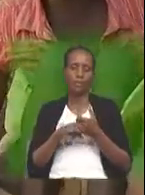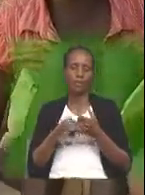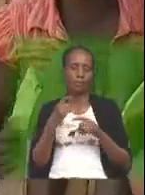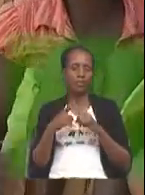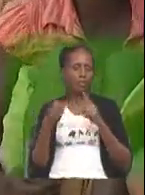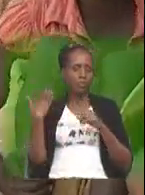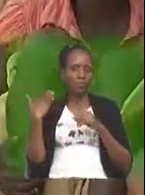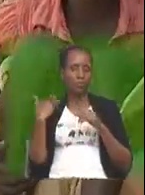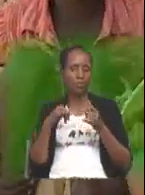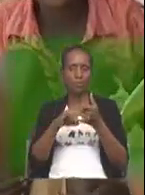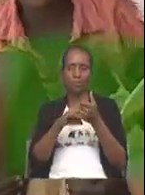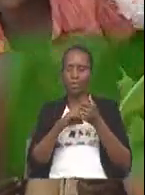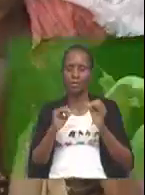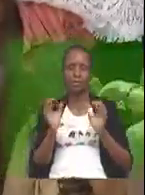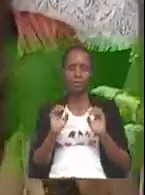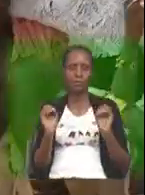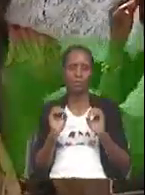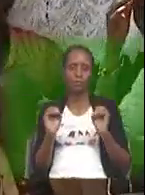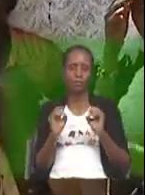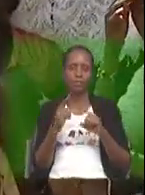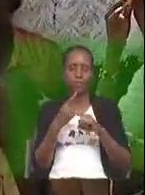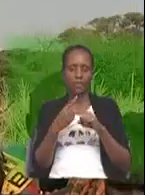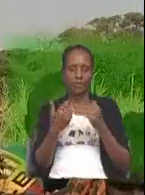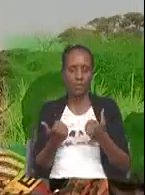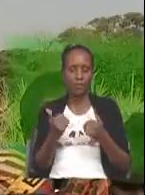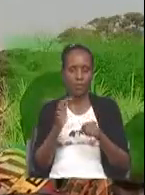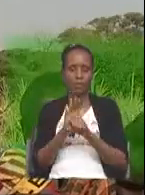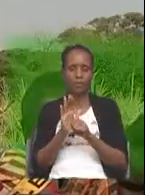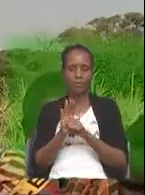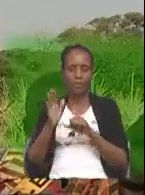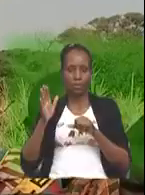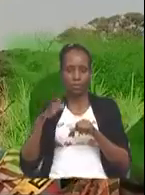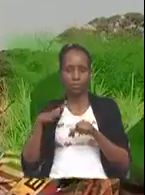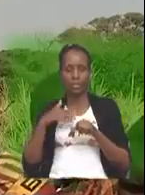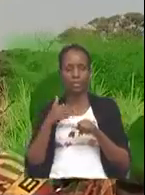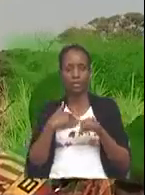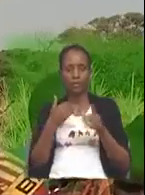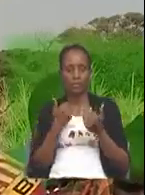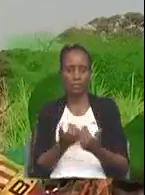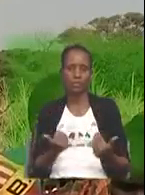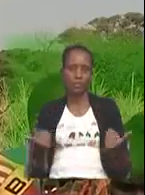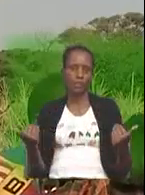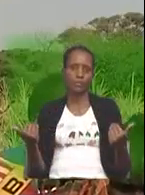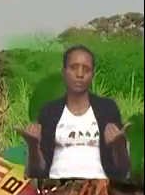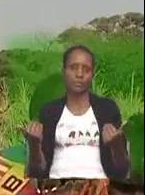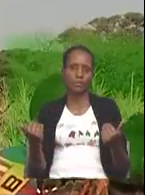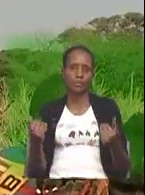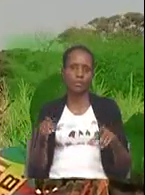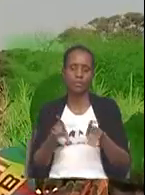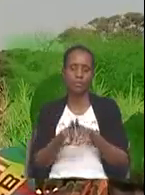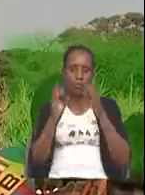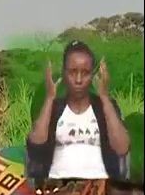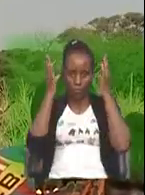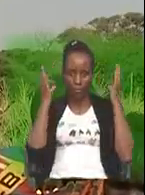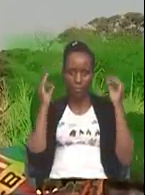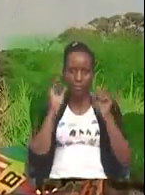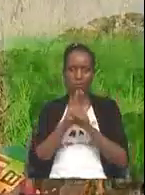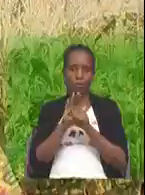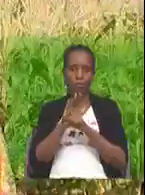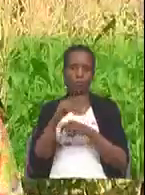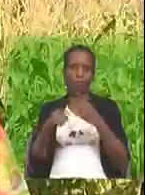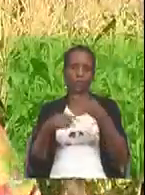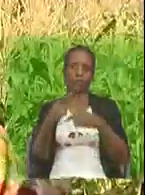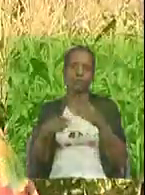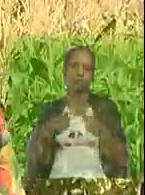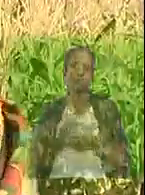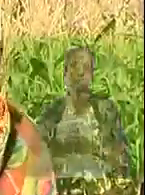be there. But now there are so many people, so many ladies giving birth, and so many arusis going on in the